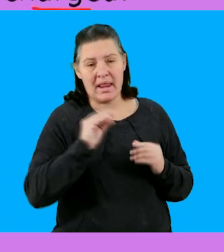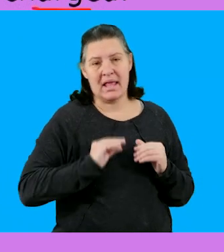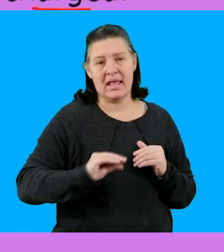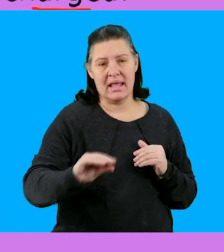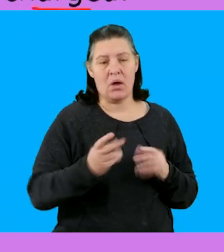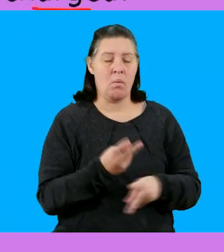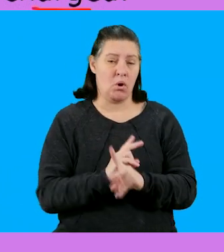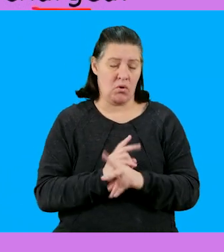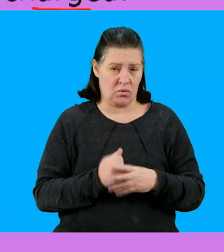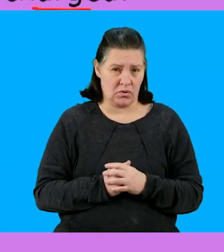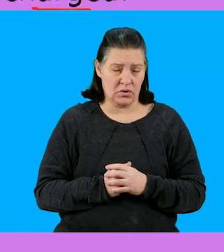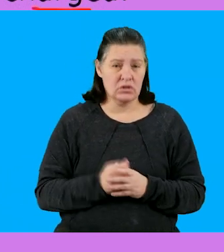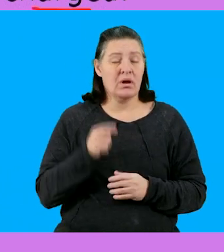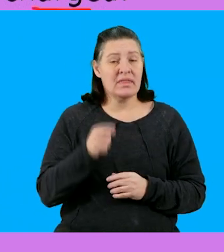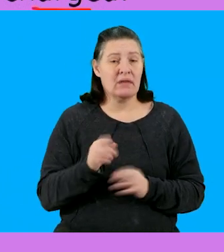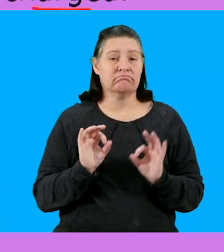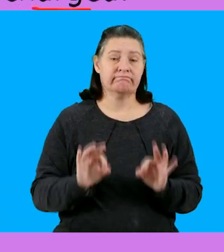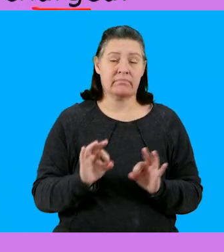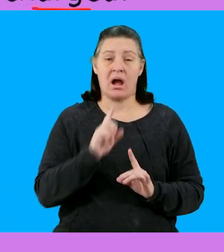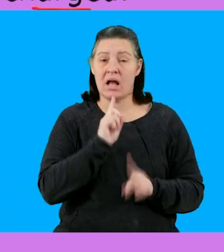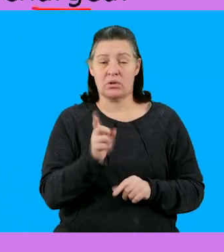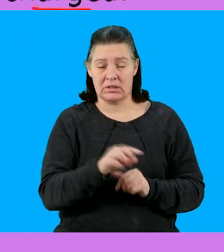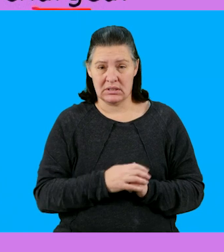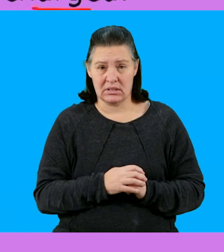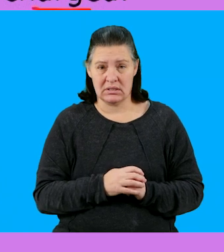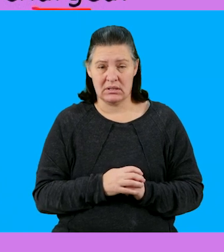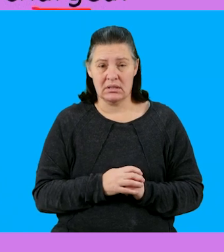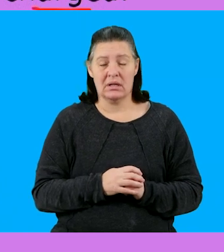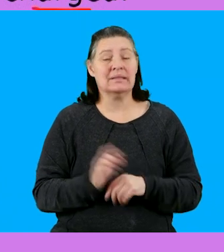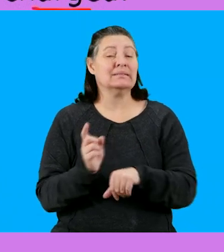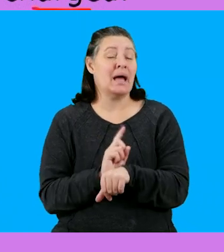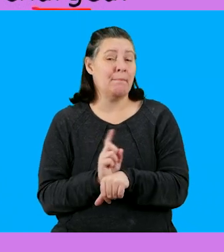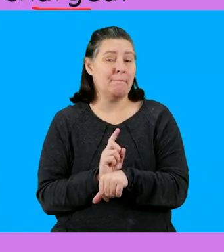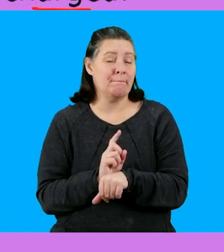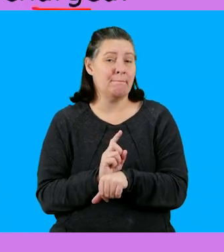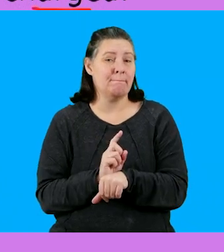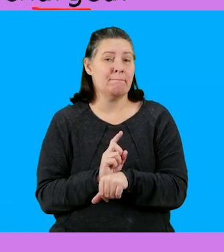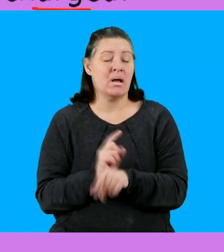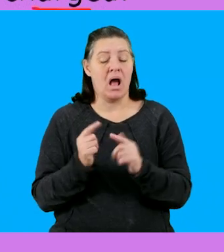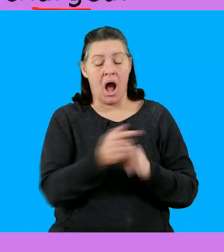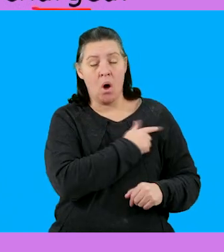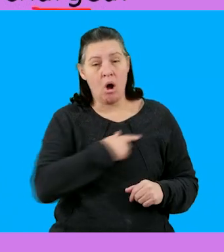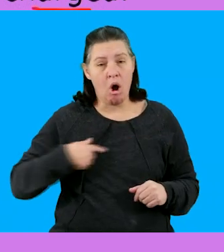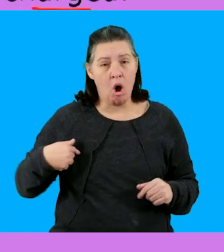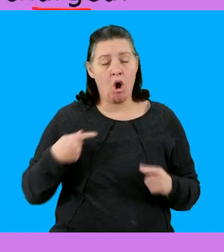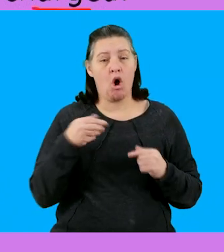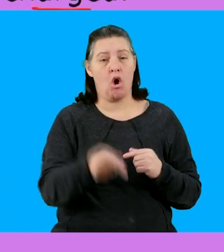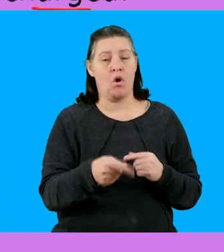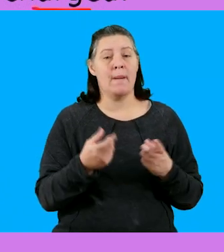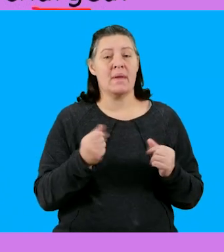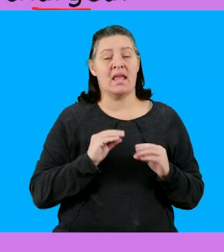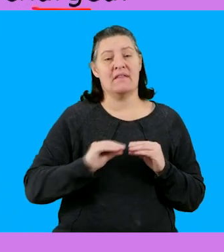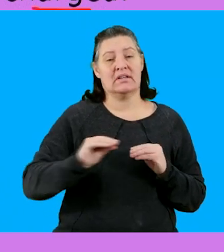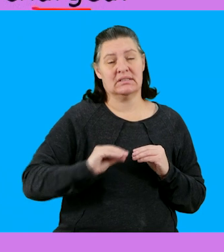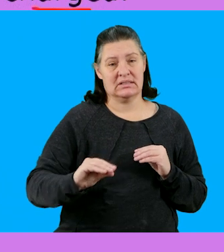is invested or borrowed. So in this case, the correct answer will be the period, right? The period is the length of time that the